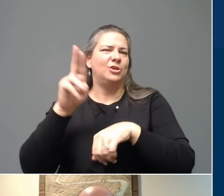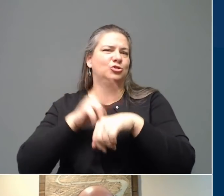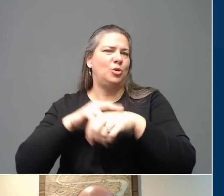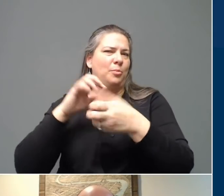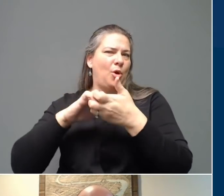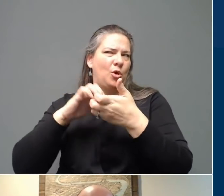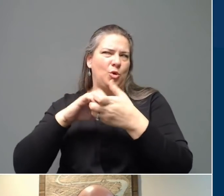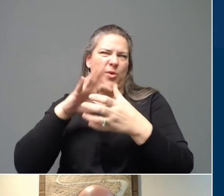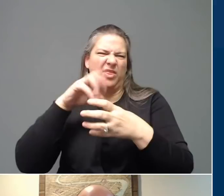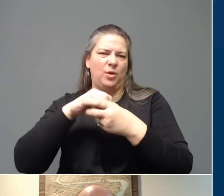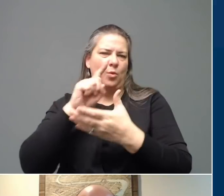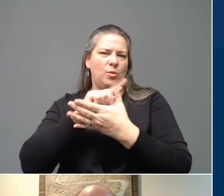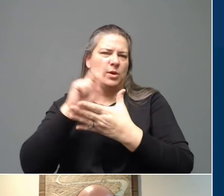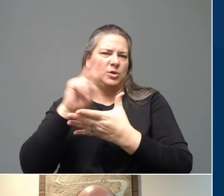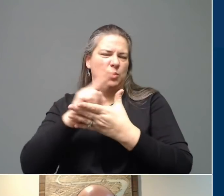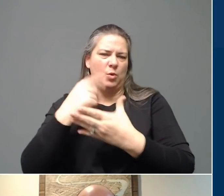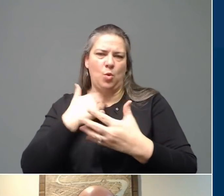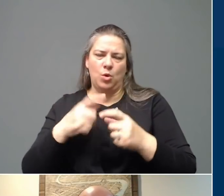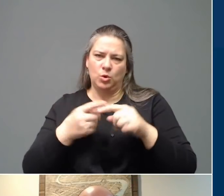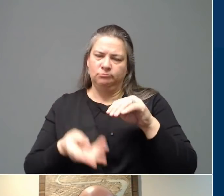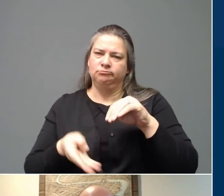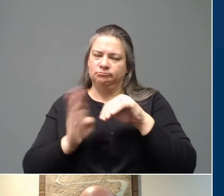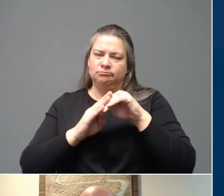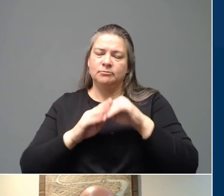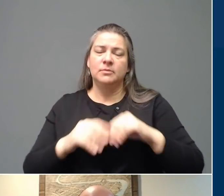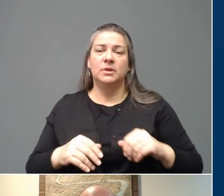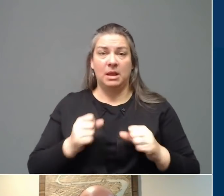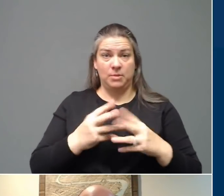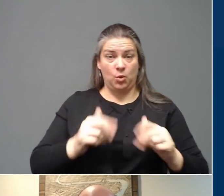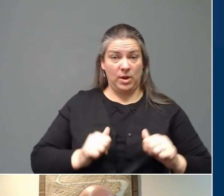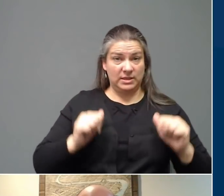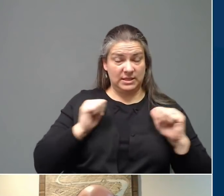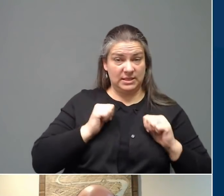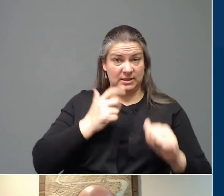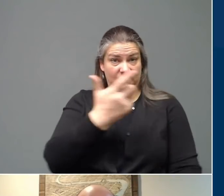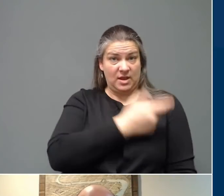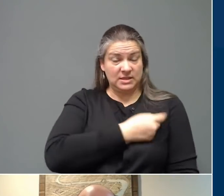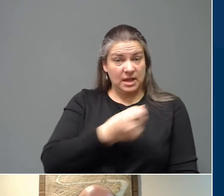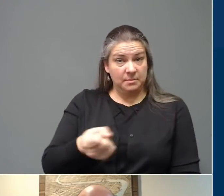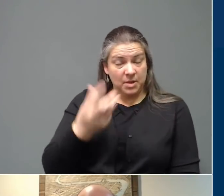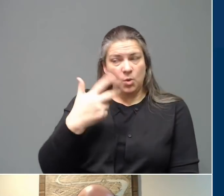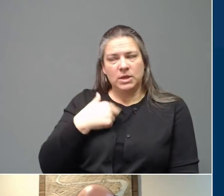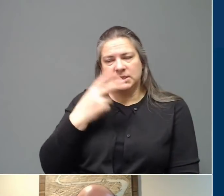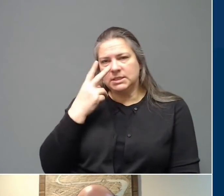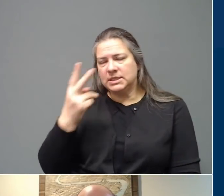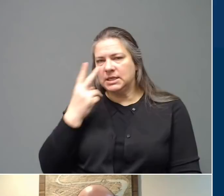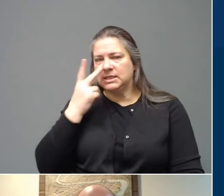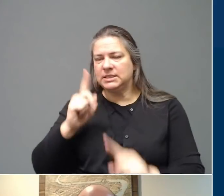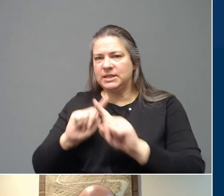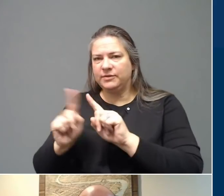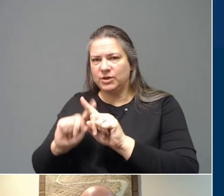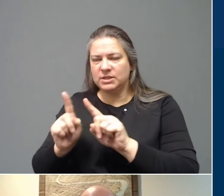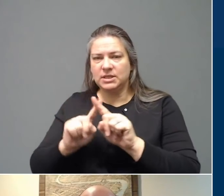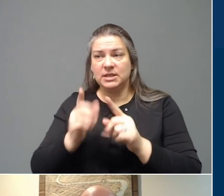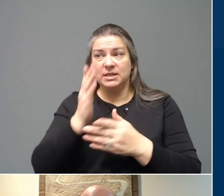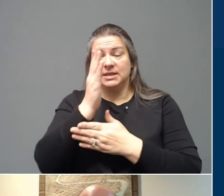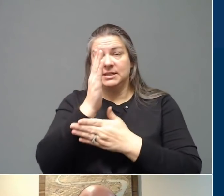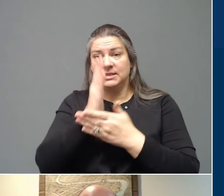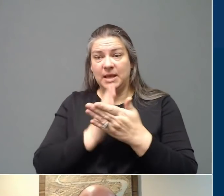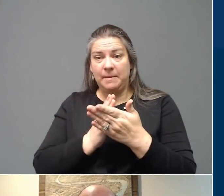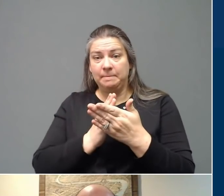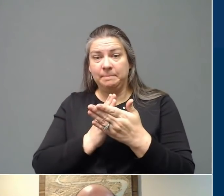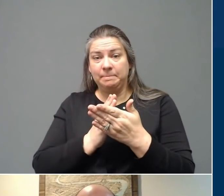weeks. And then residents vaccinated, we are seeing some differences there. Some of that is due to